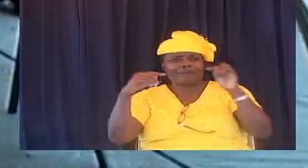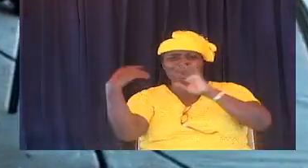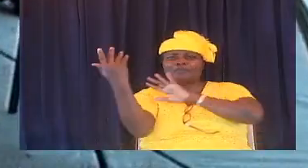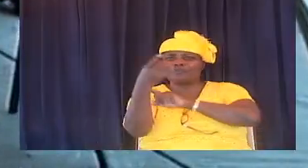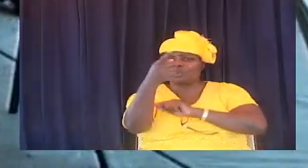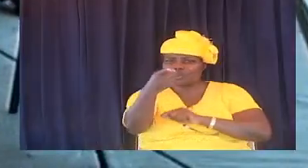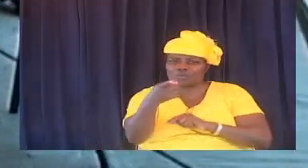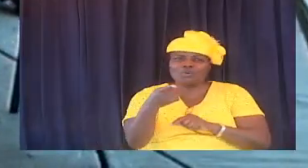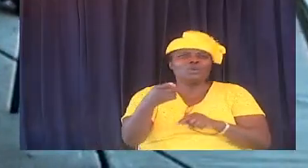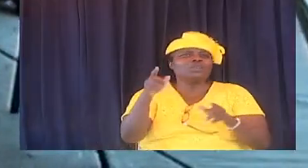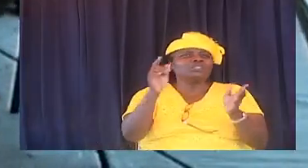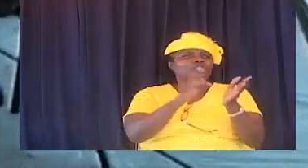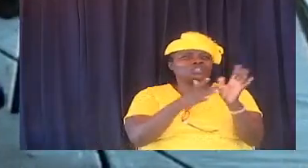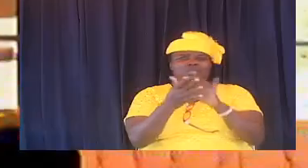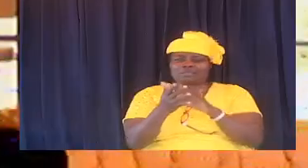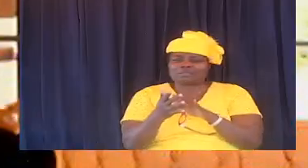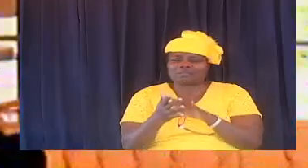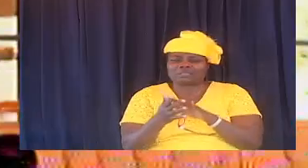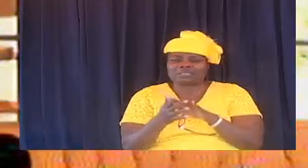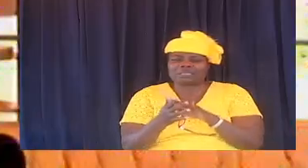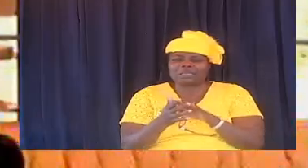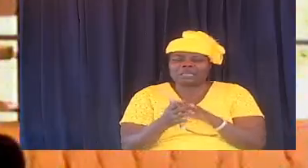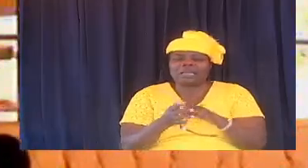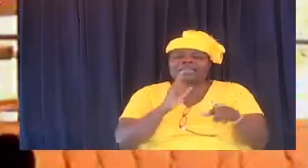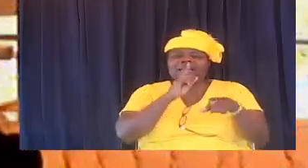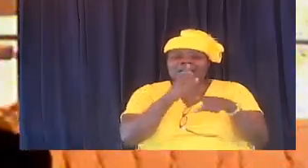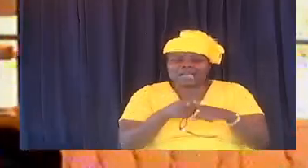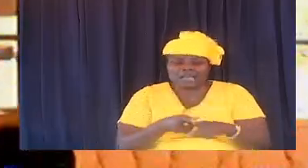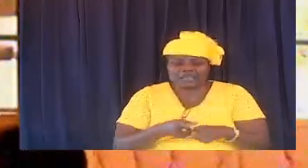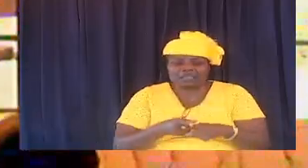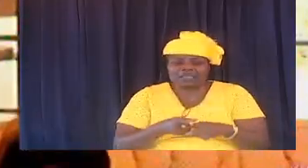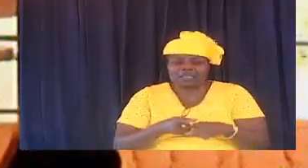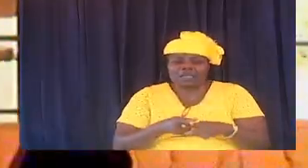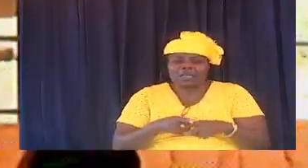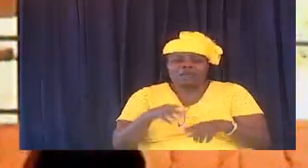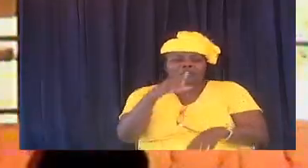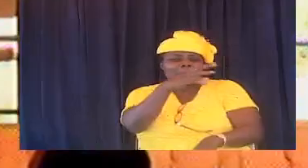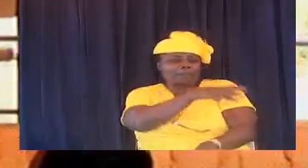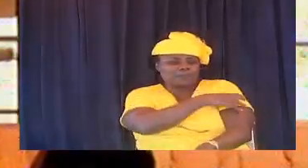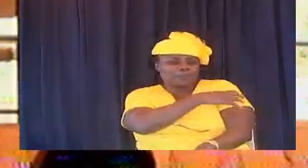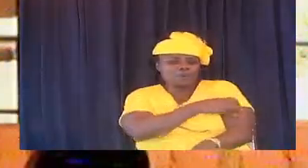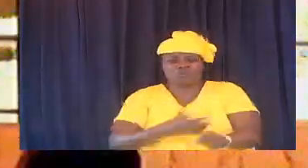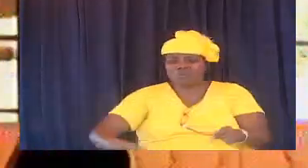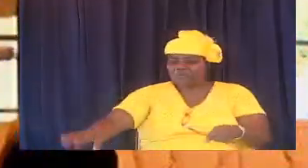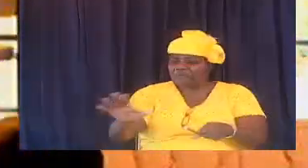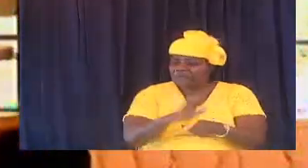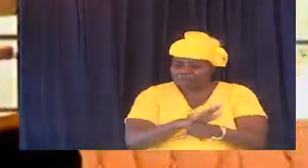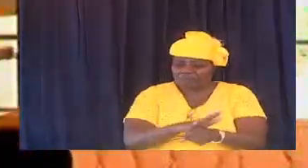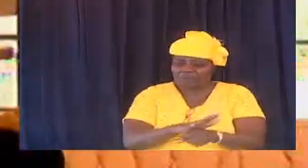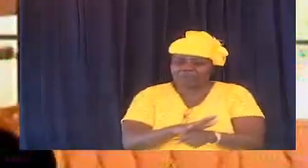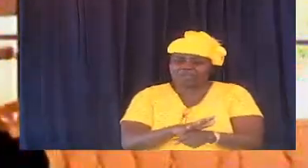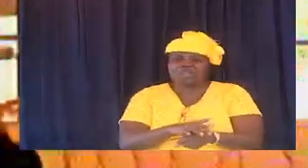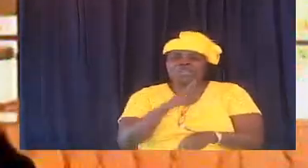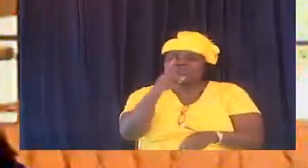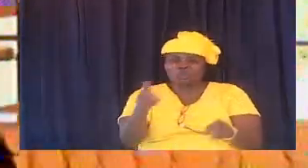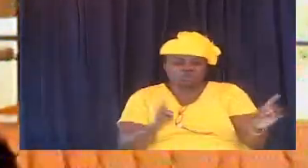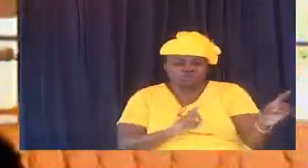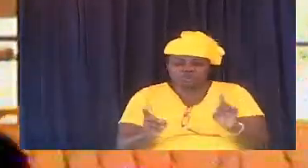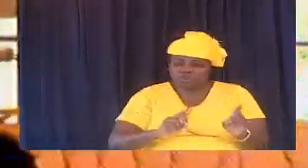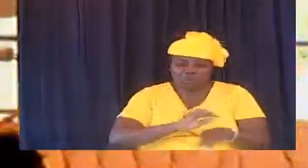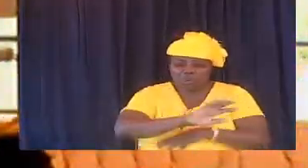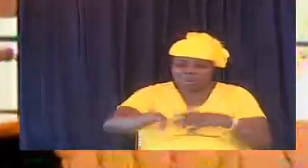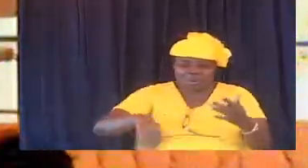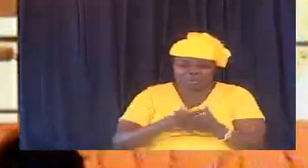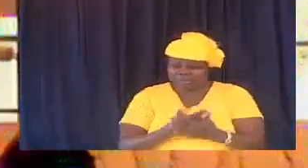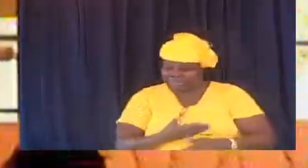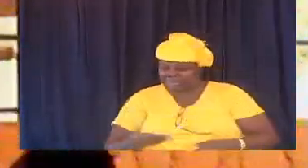the omnipotent God. You're the God that is all powerful. You're the omniscient God. You do all things. And you're the